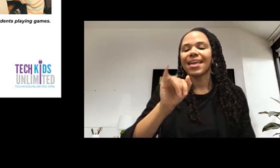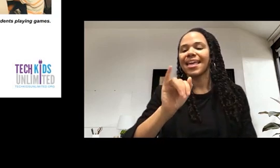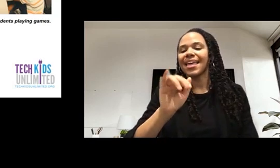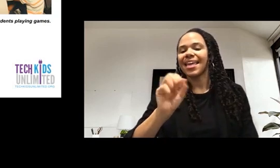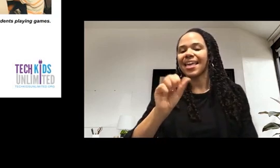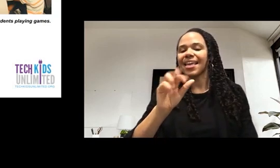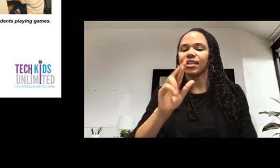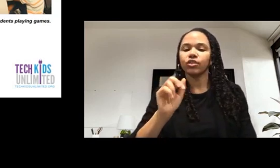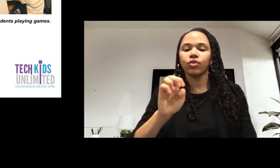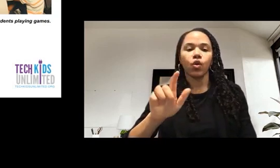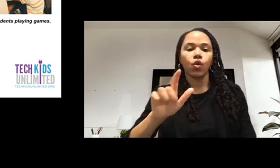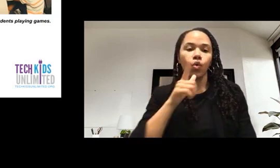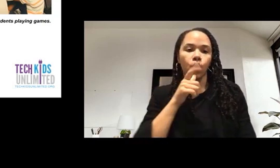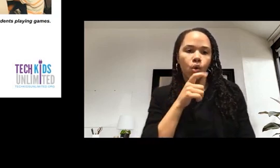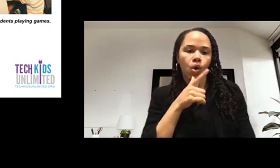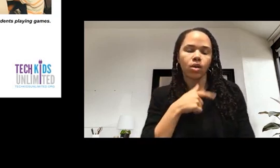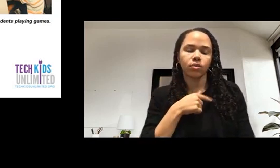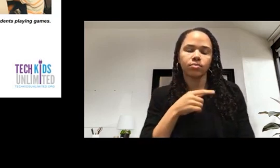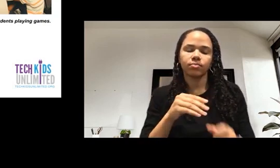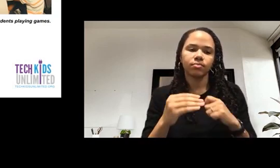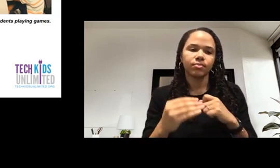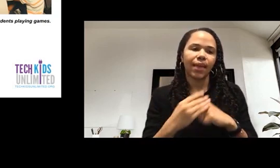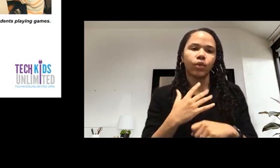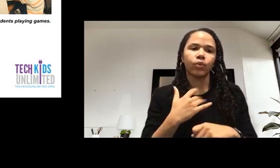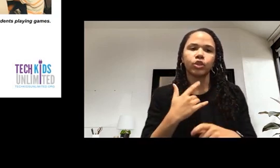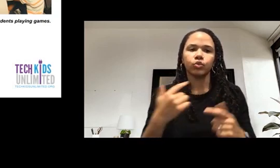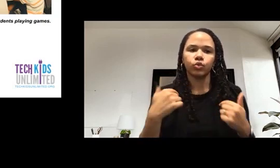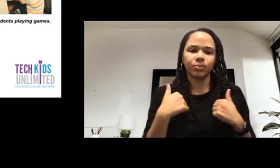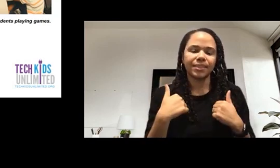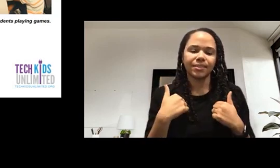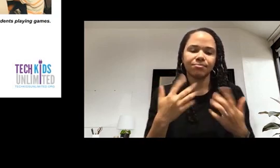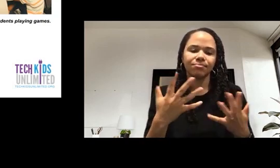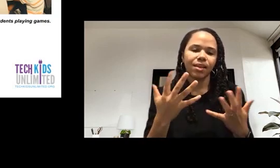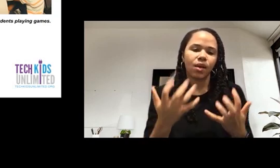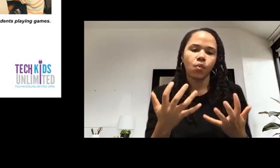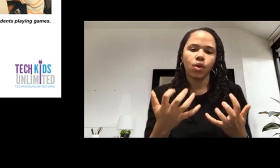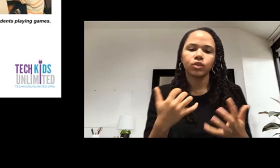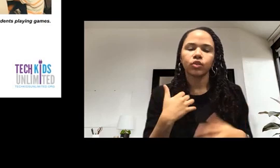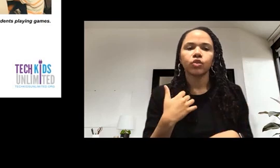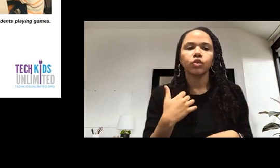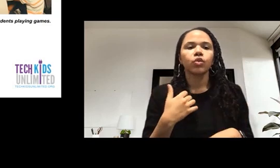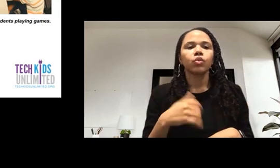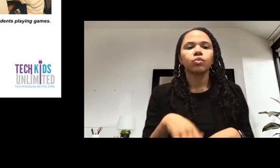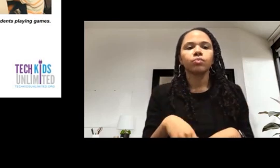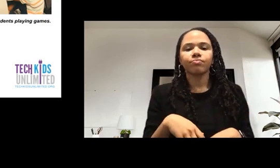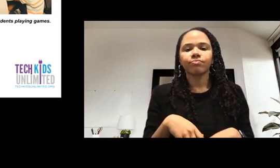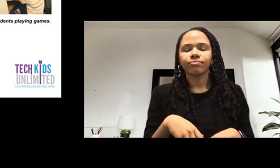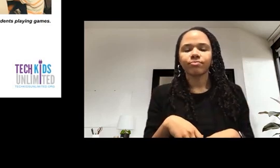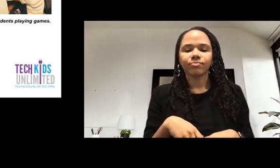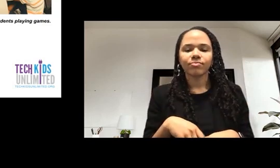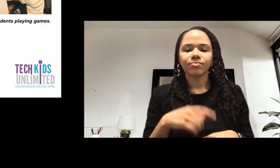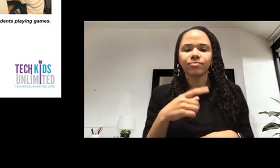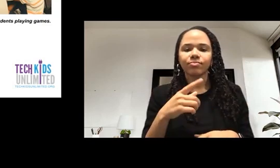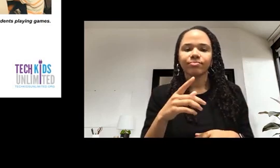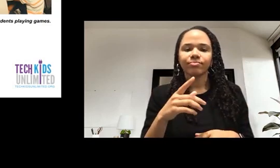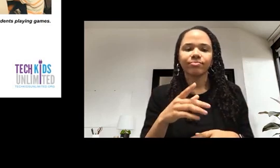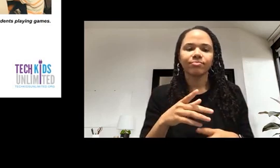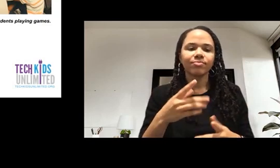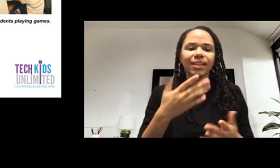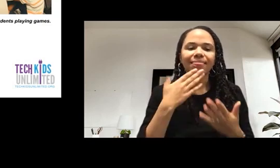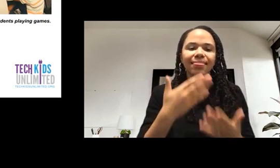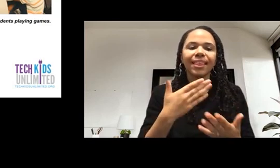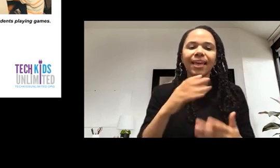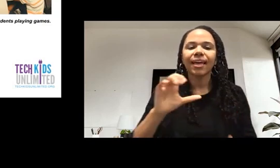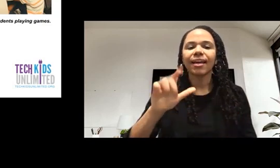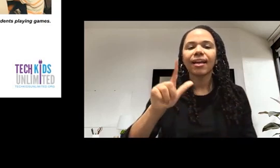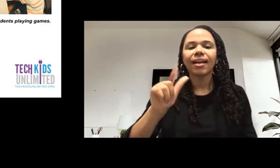And two people are here actually that I wanted to shout out to: Claire Kearney Volpe and Meg Gray, who